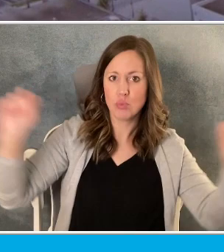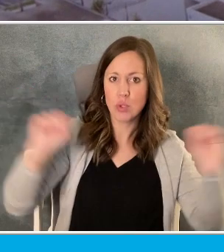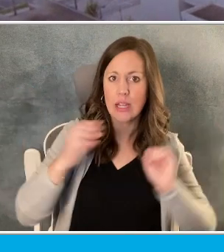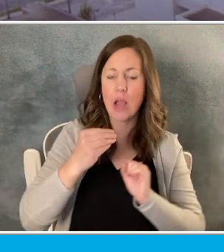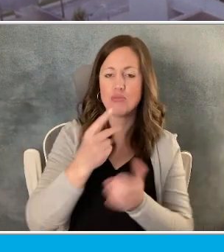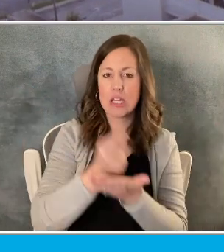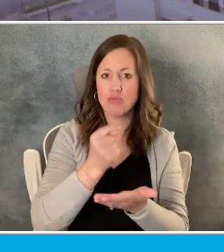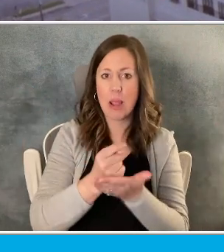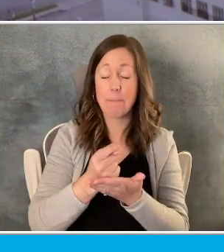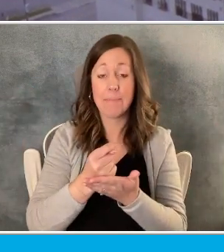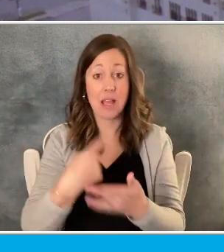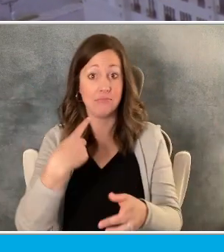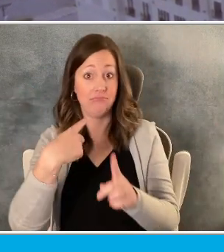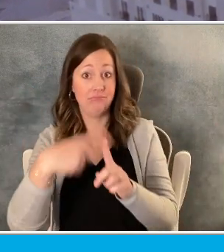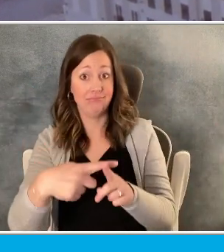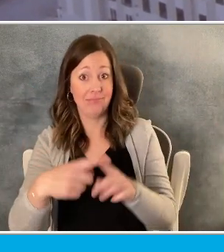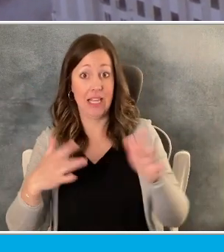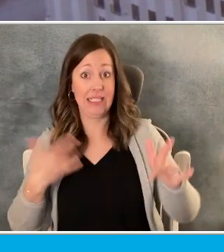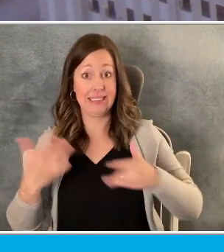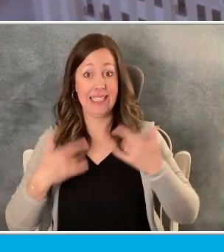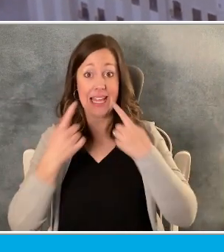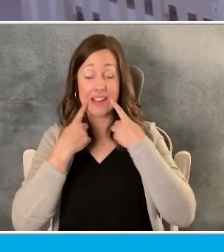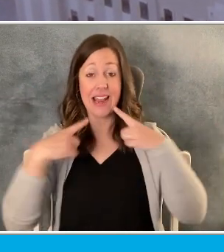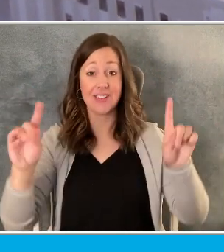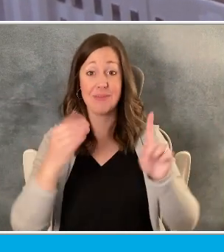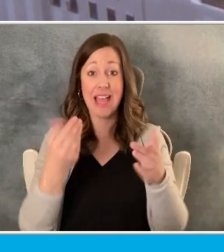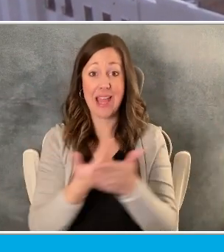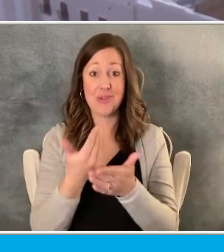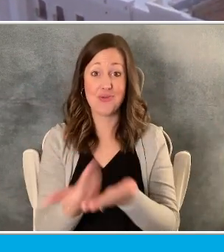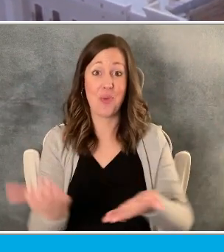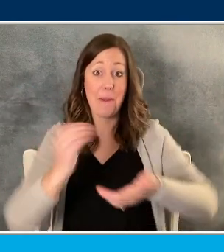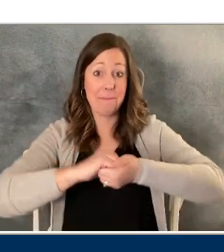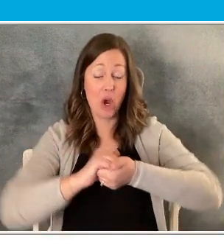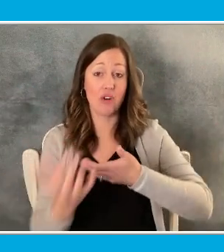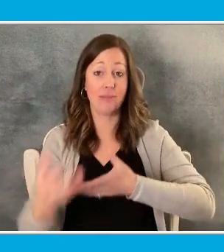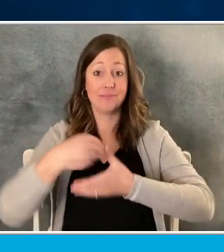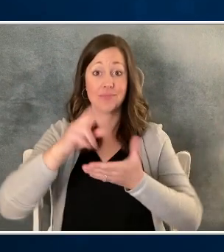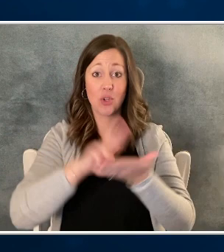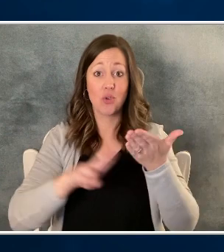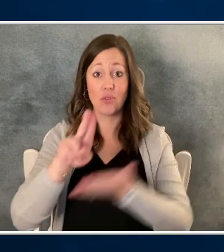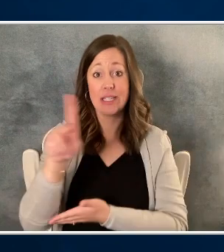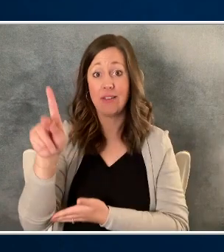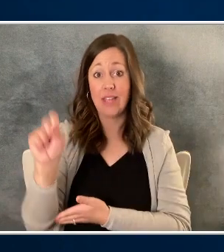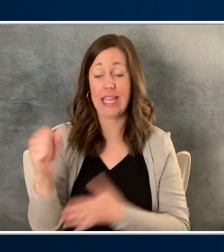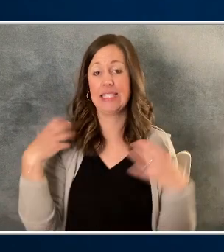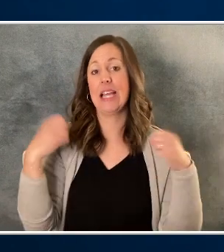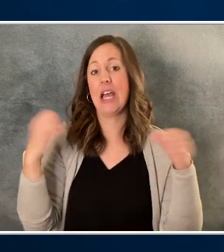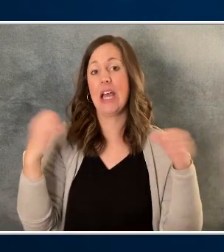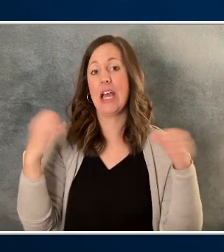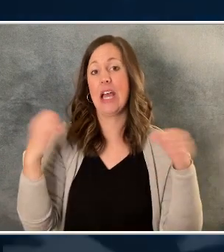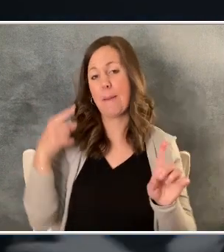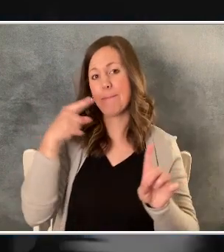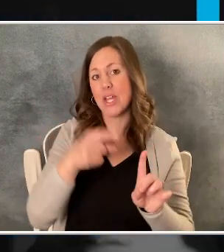an exciting announcement and new partner in the University of Kansas Health System's mission. Tuesday at 8.